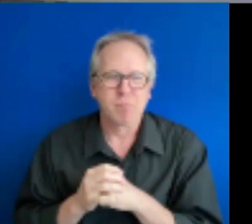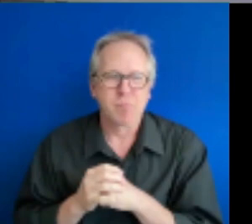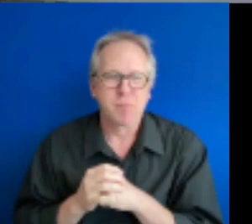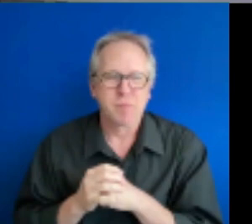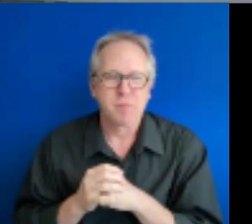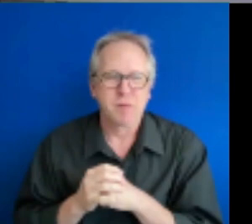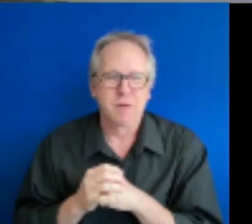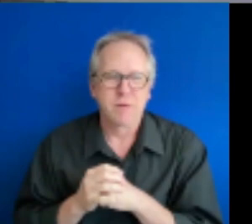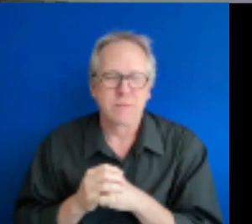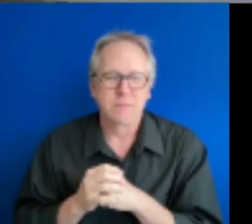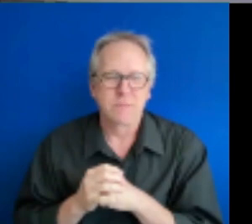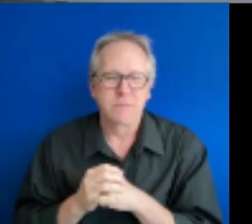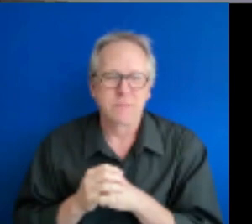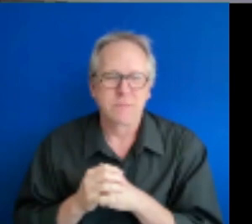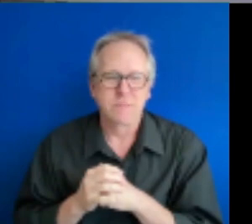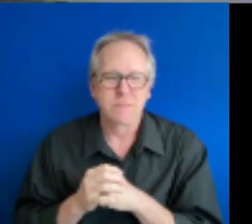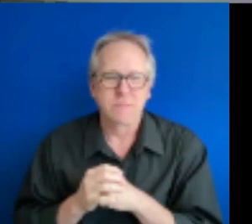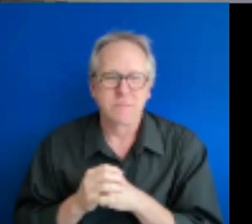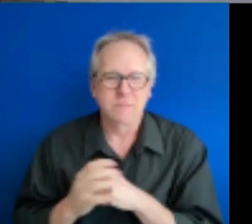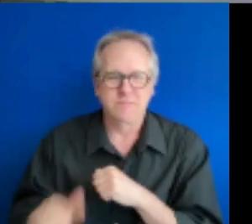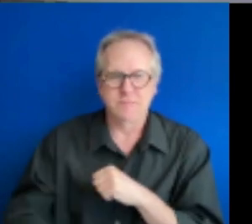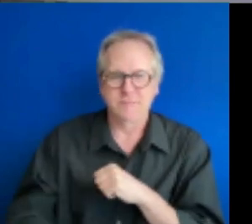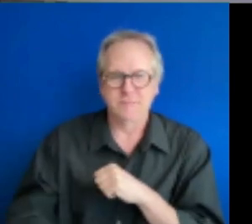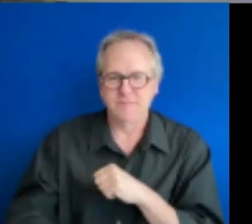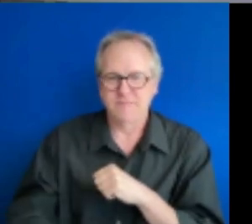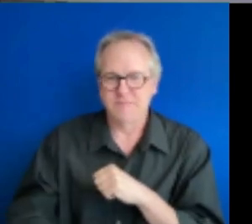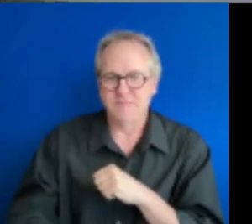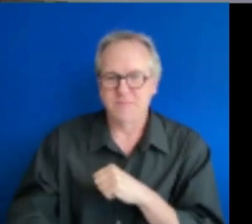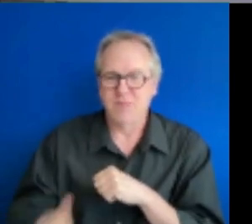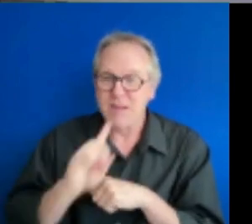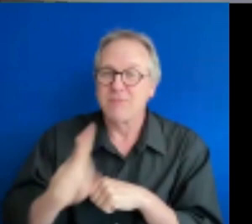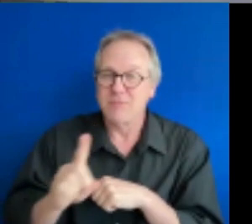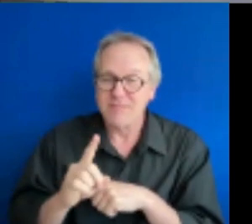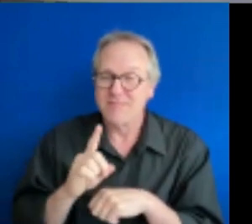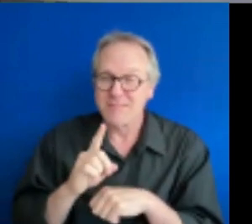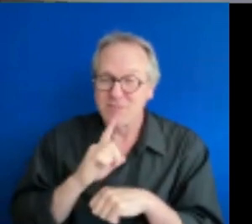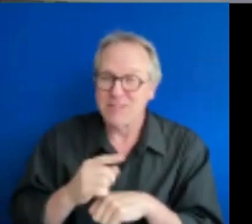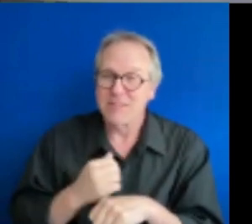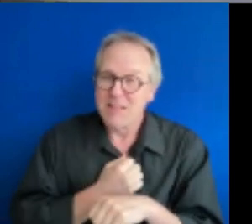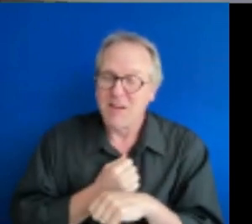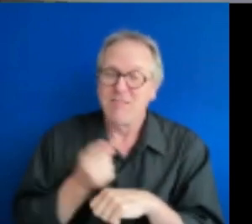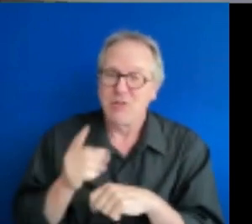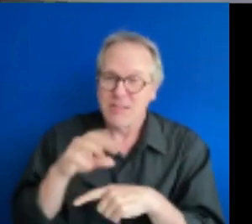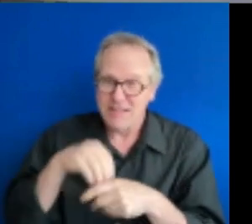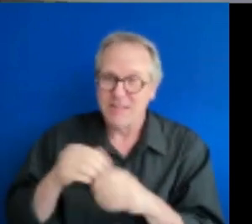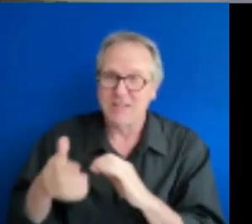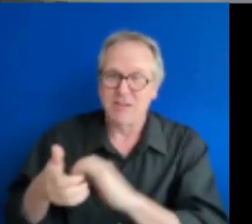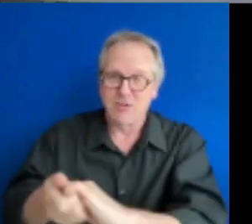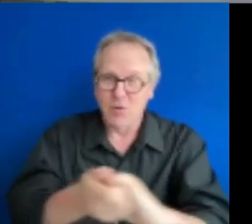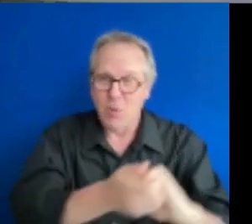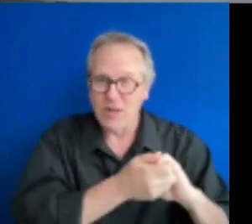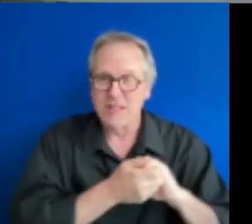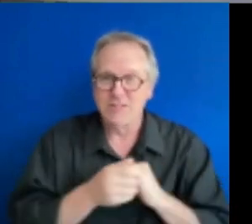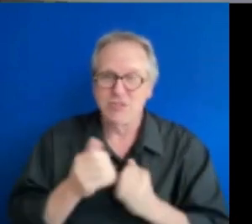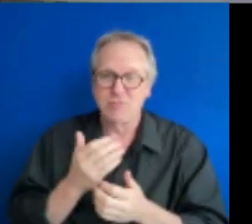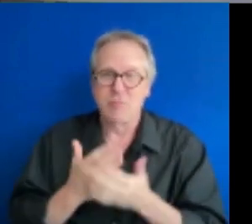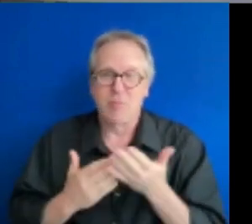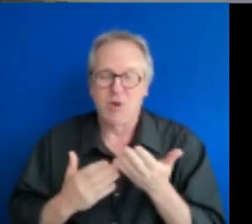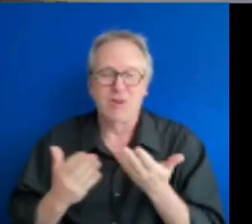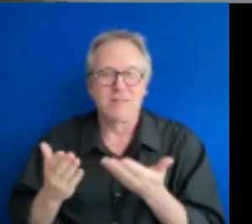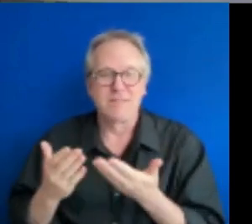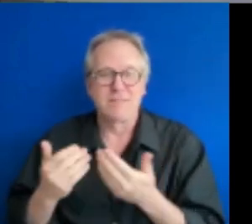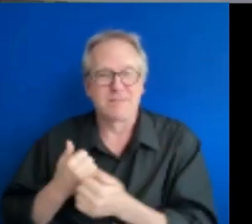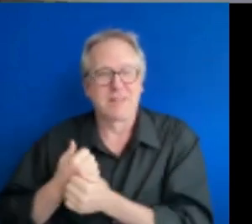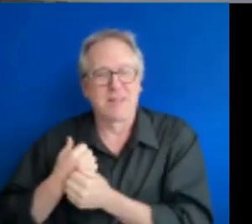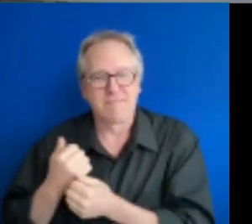the coalition. And I especially love that you're in the coalition. Side of love. Side of